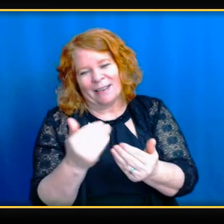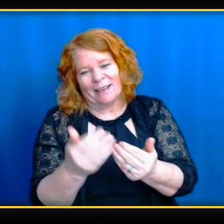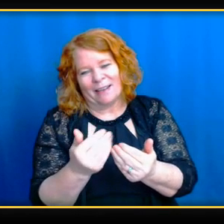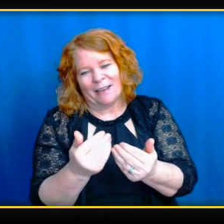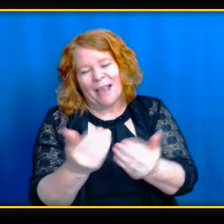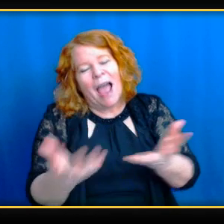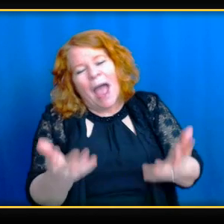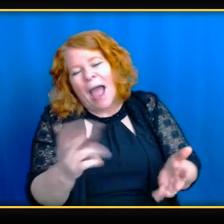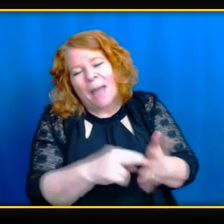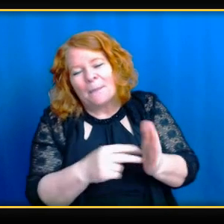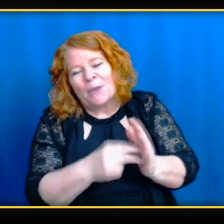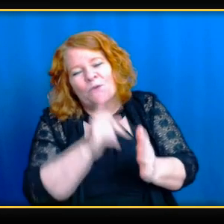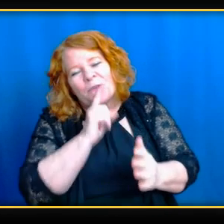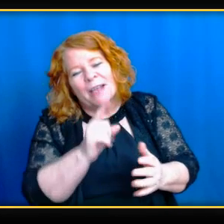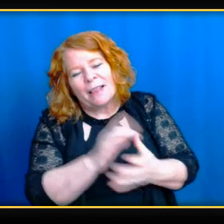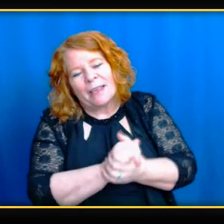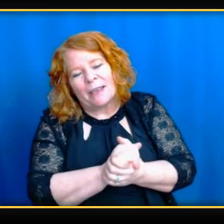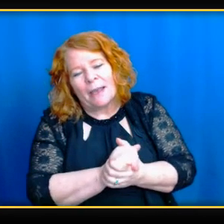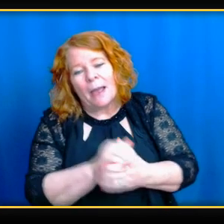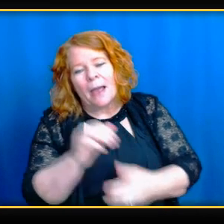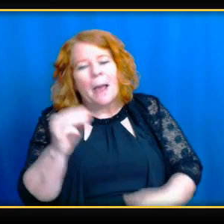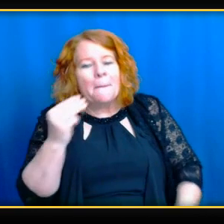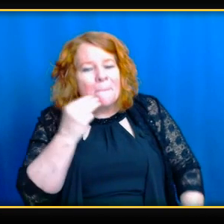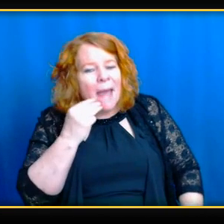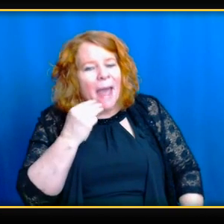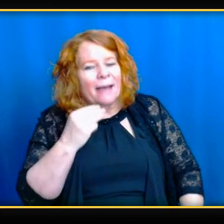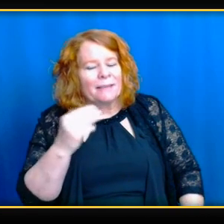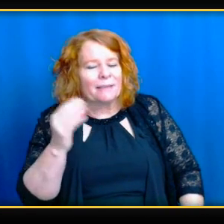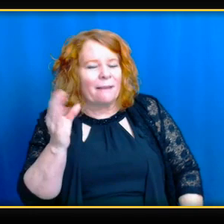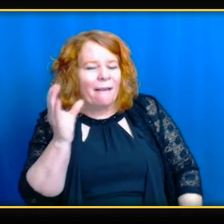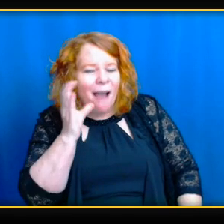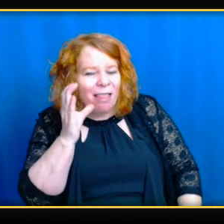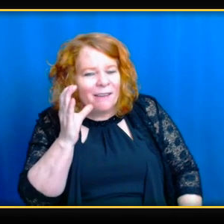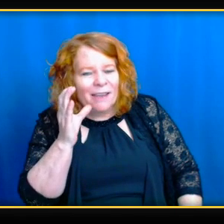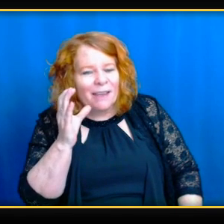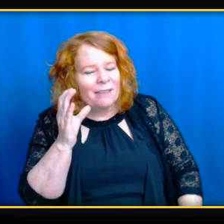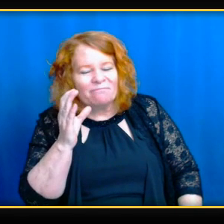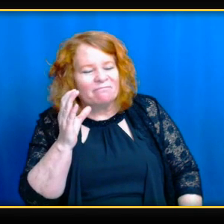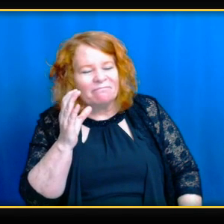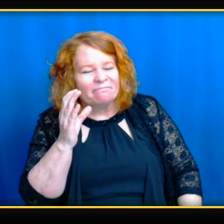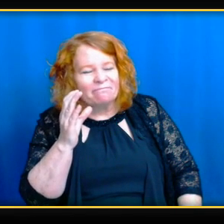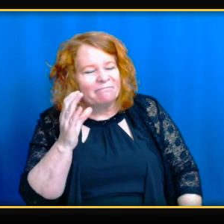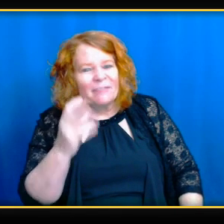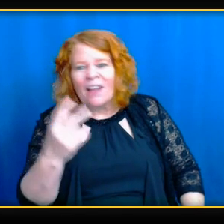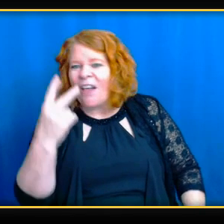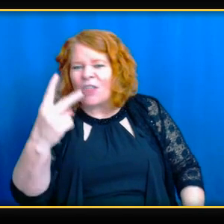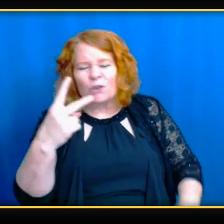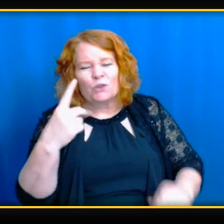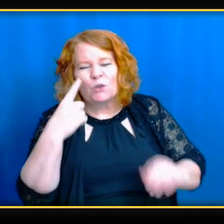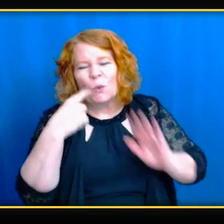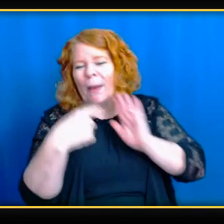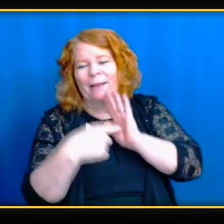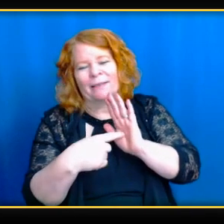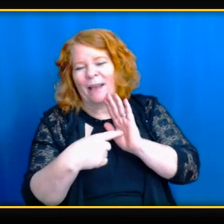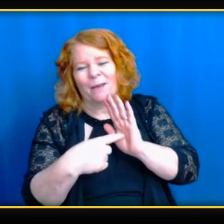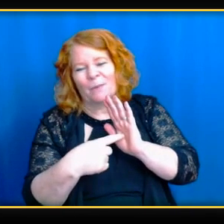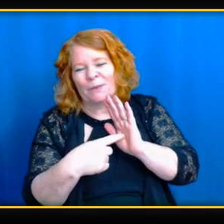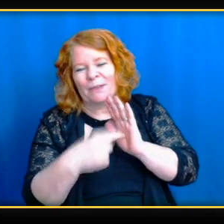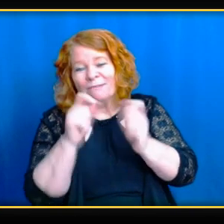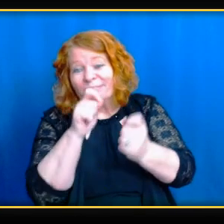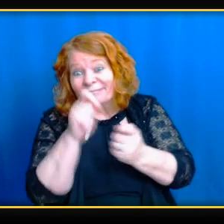you know, Max Starkloff and Colleen are two examples of what can be